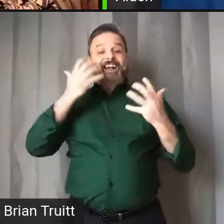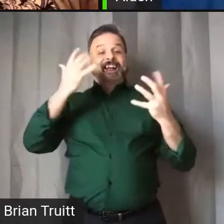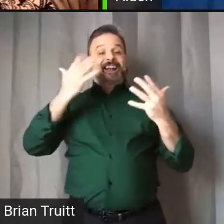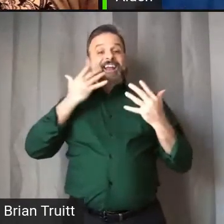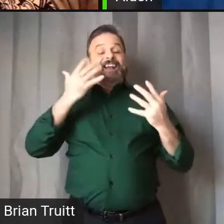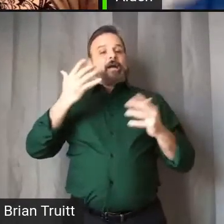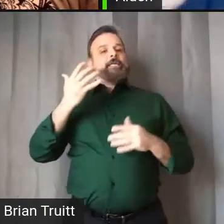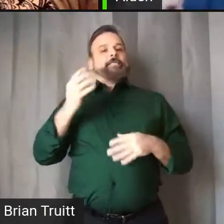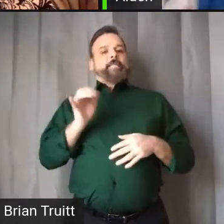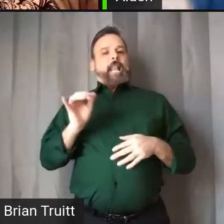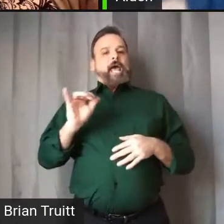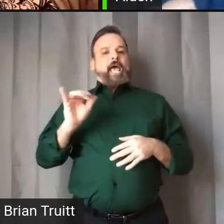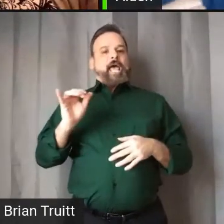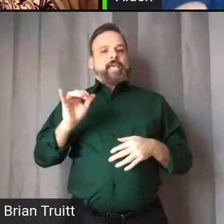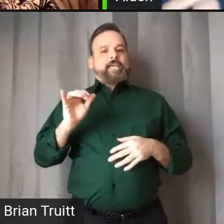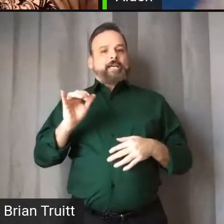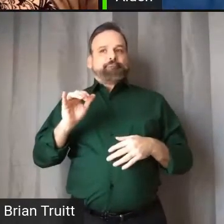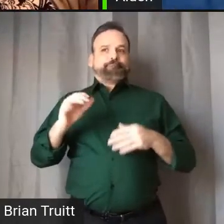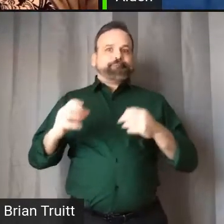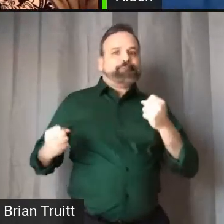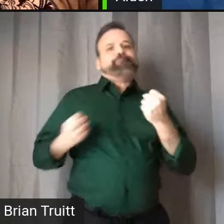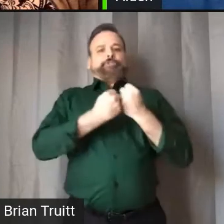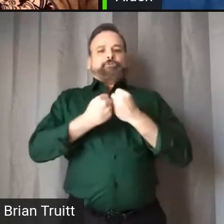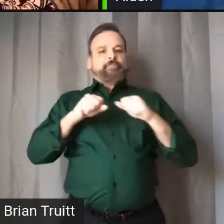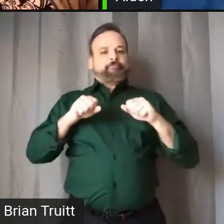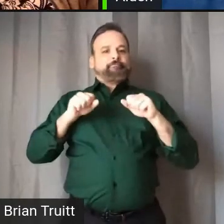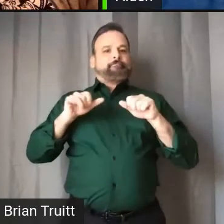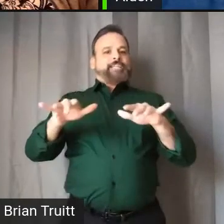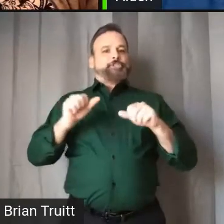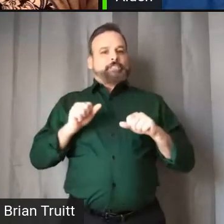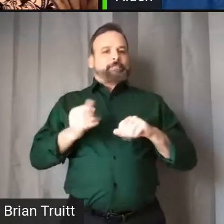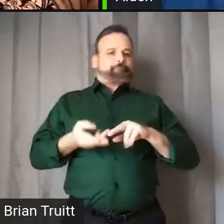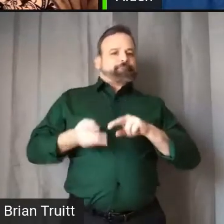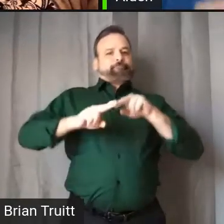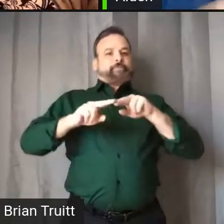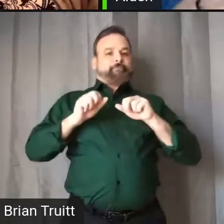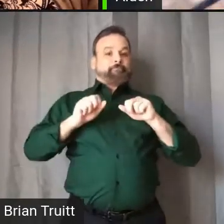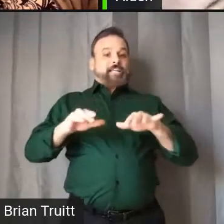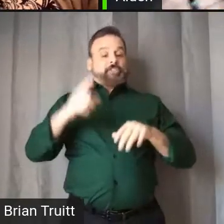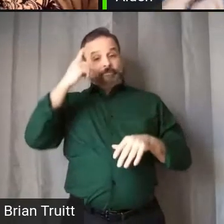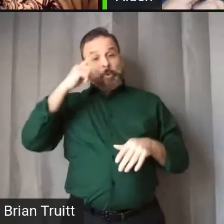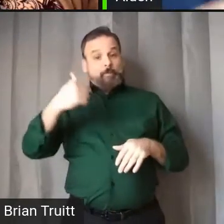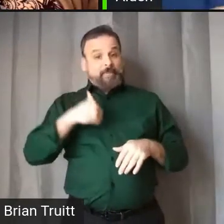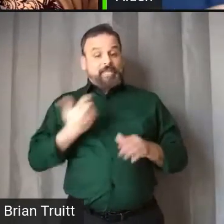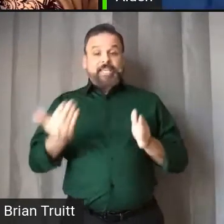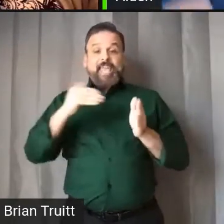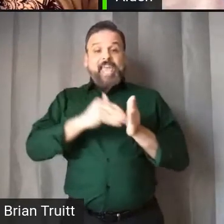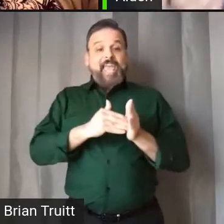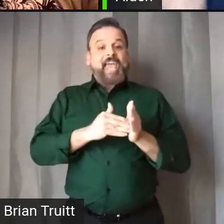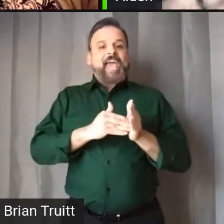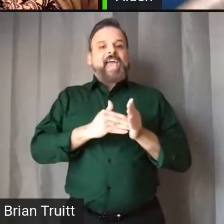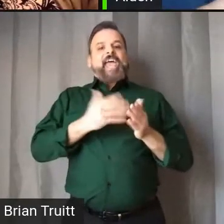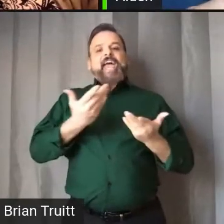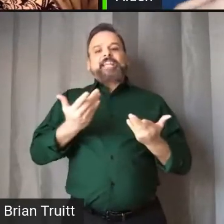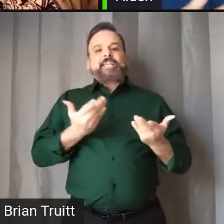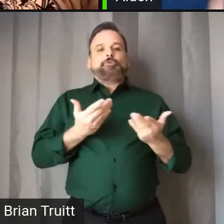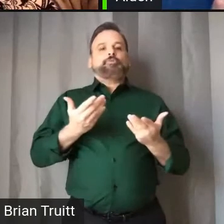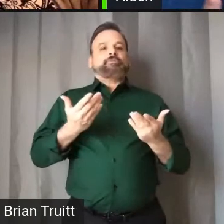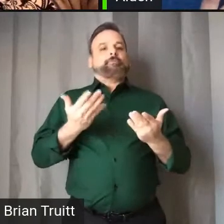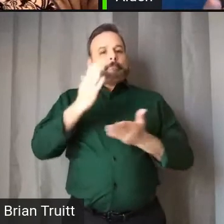is like a boost of magic. So it, for me, it was really, again, more elements of Dia de